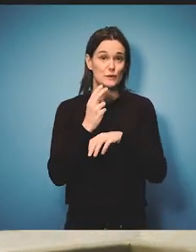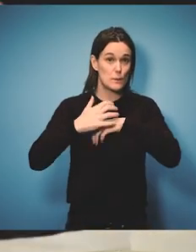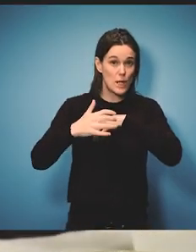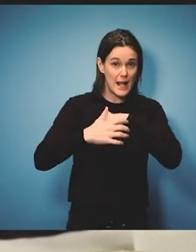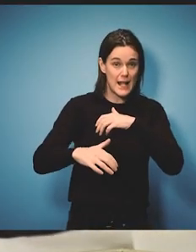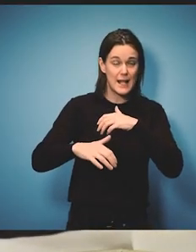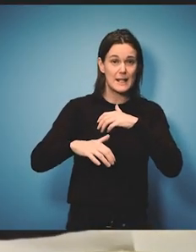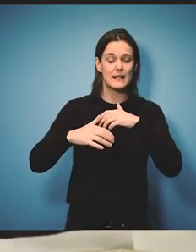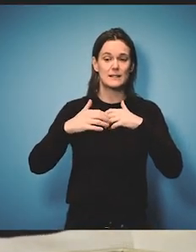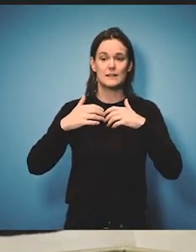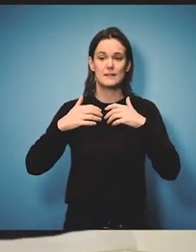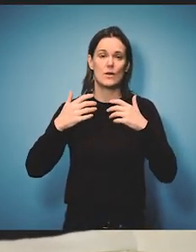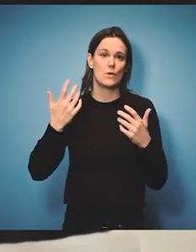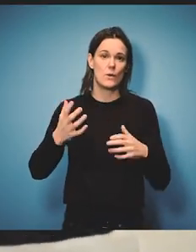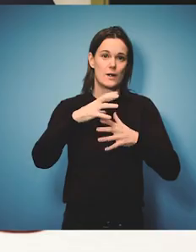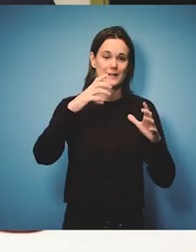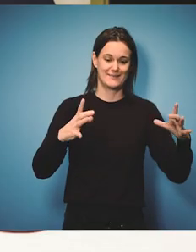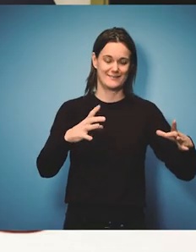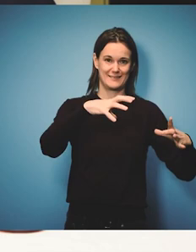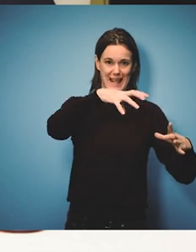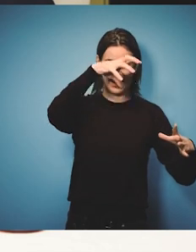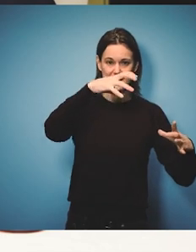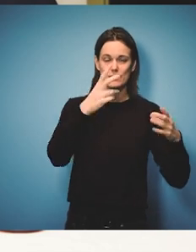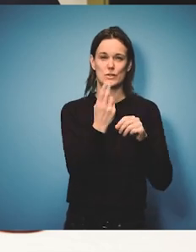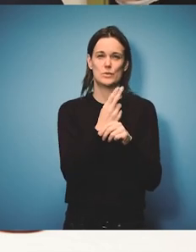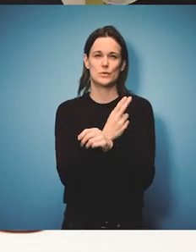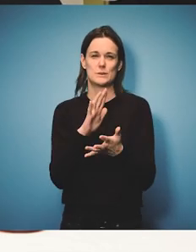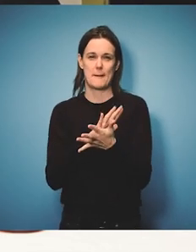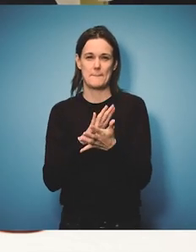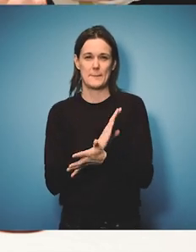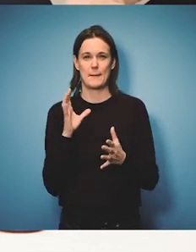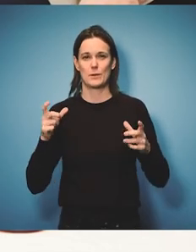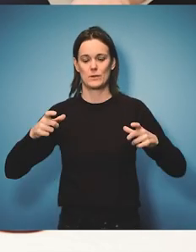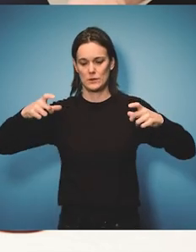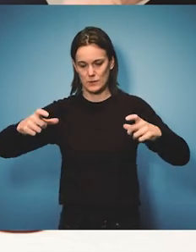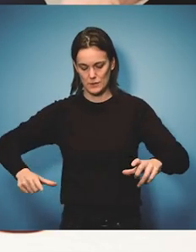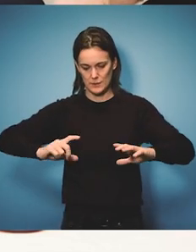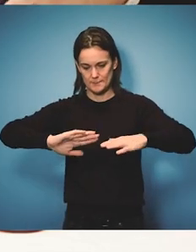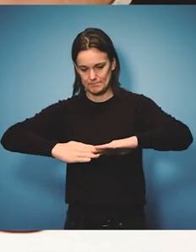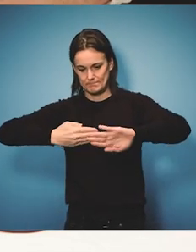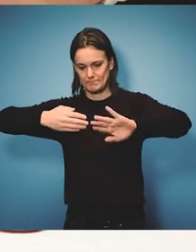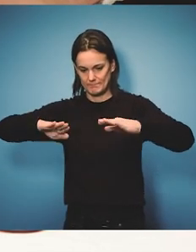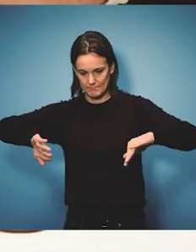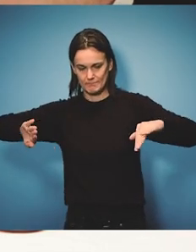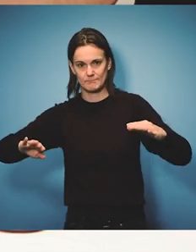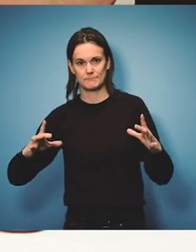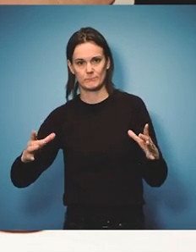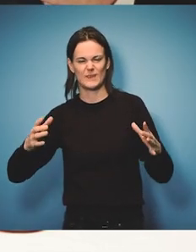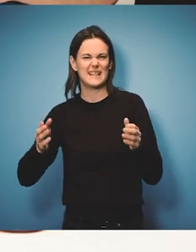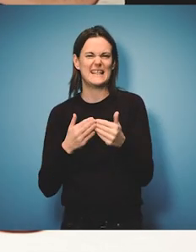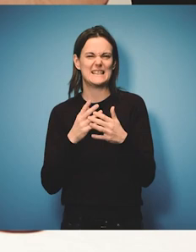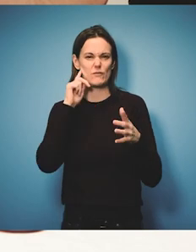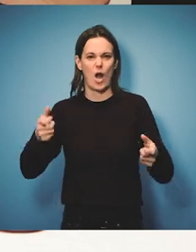I was doing this in a loaf pan or in a cake pan, then I would definitely like to put a piece of parchment paper in the bottom, cut to the